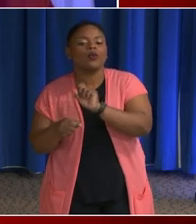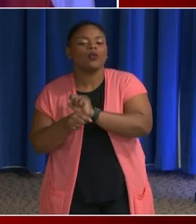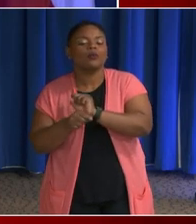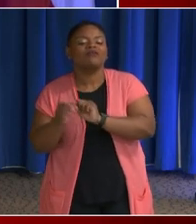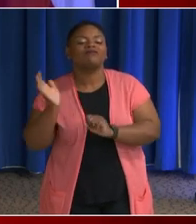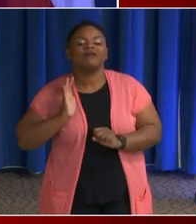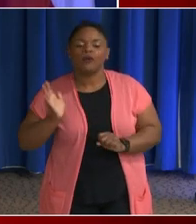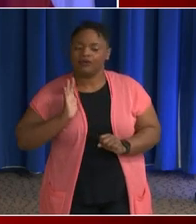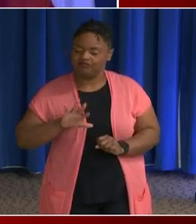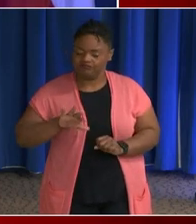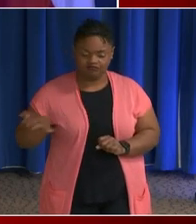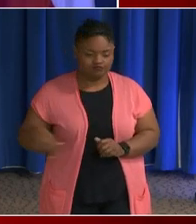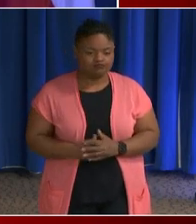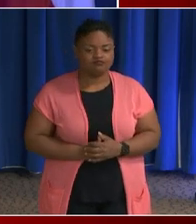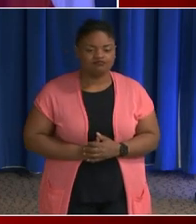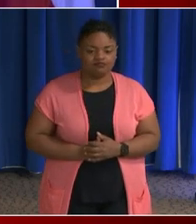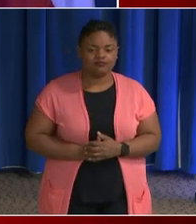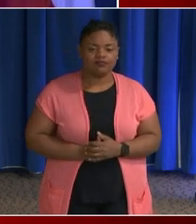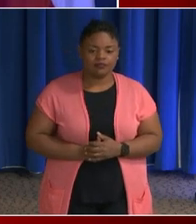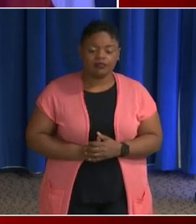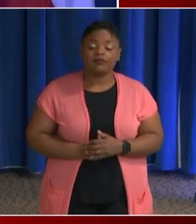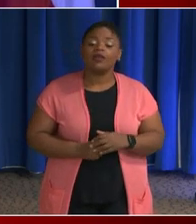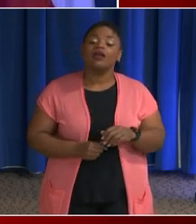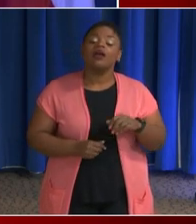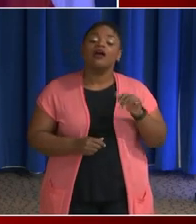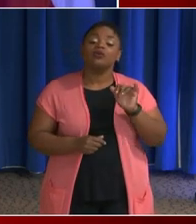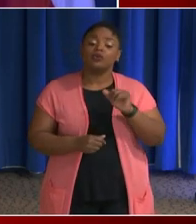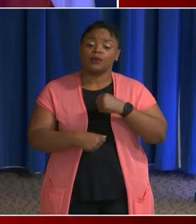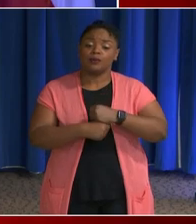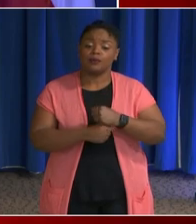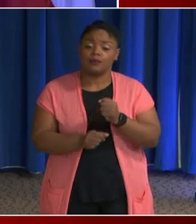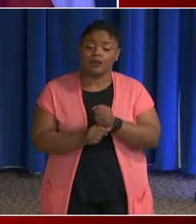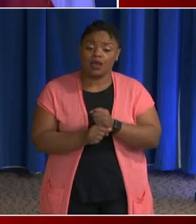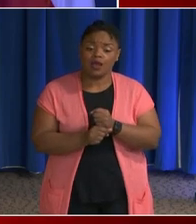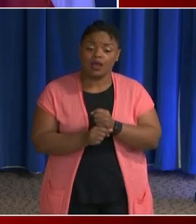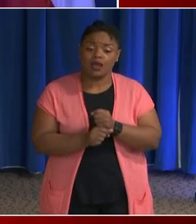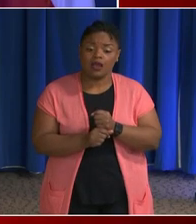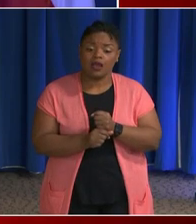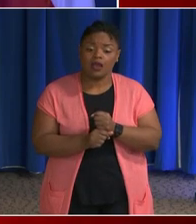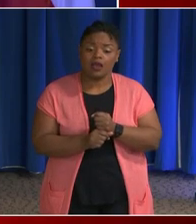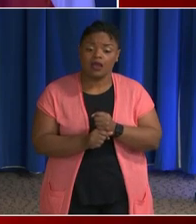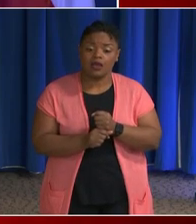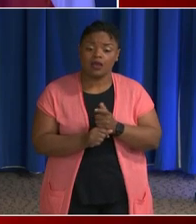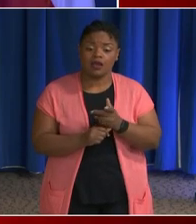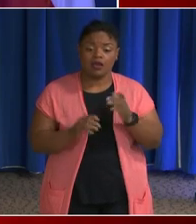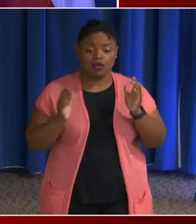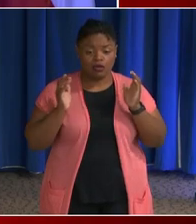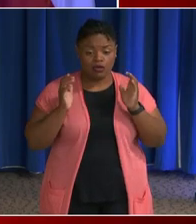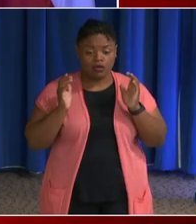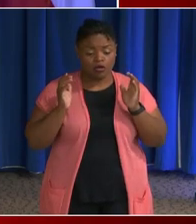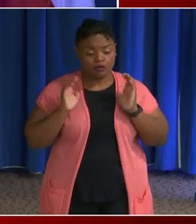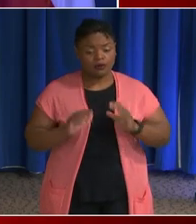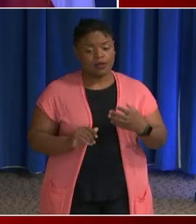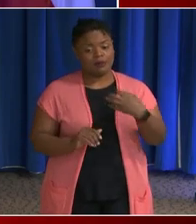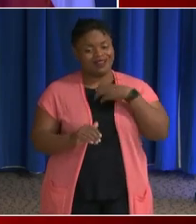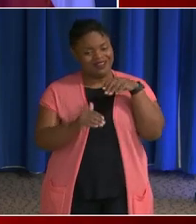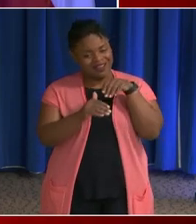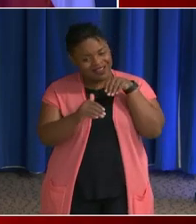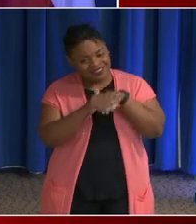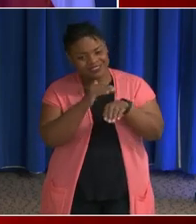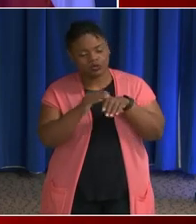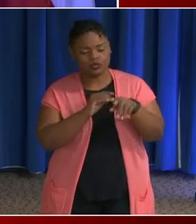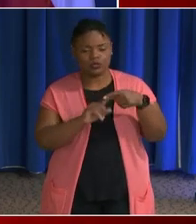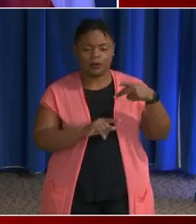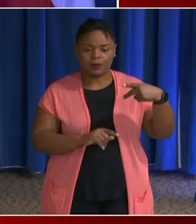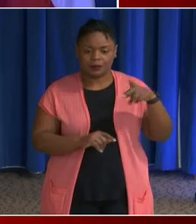and strengthening Office of Police Complaints access to MPD records when they have an investigation.